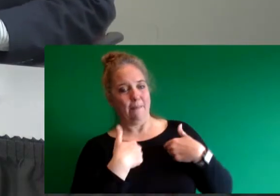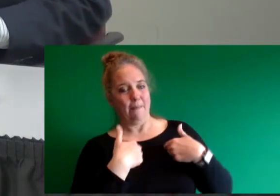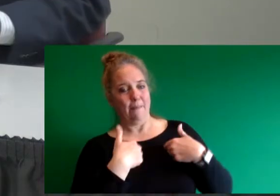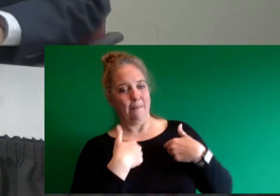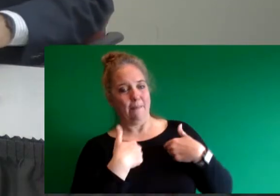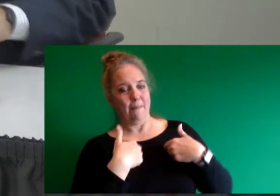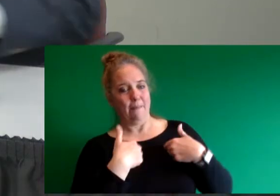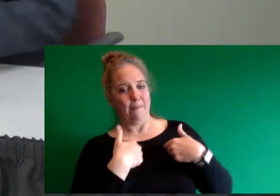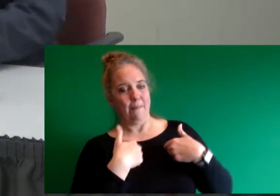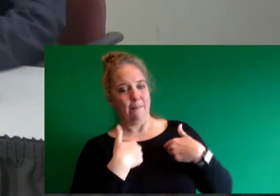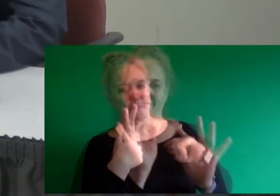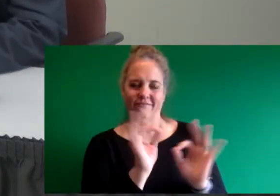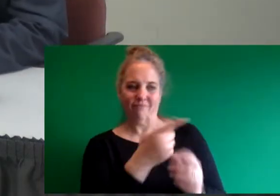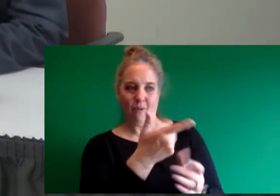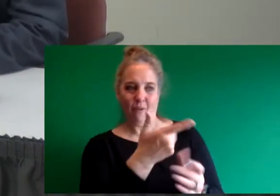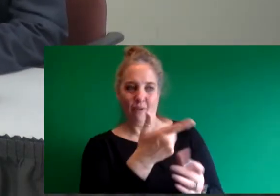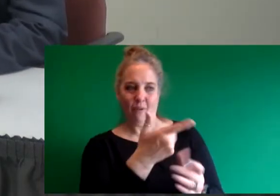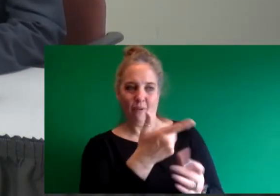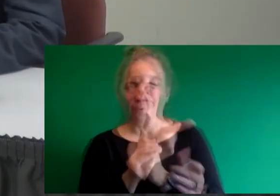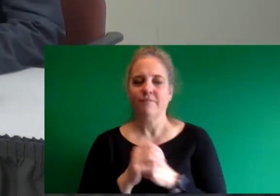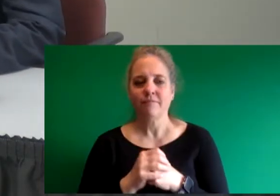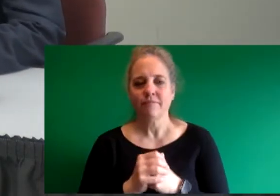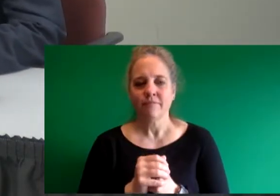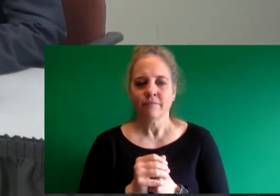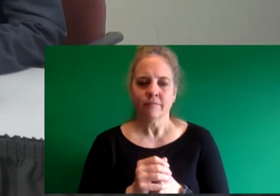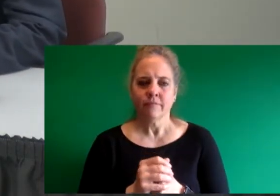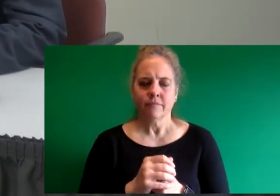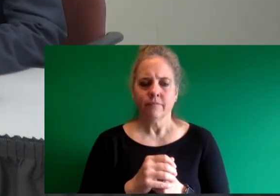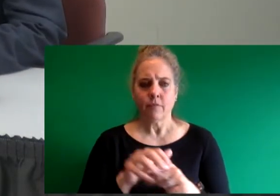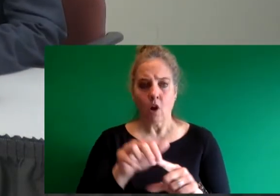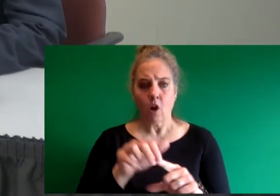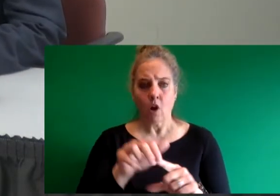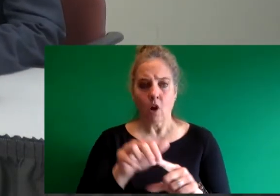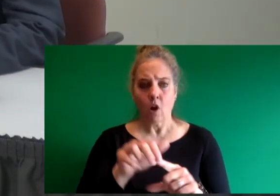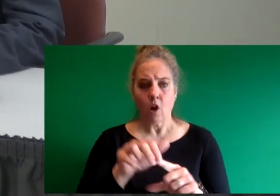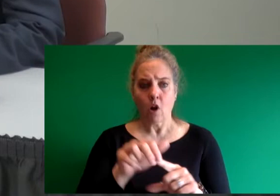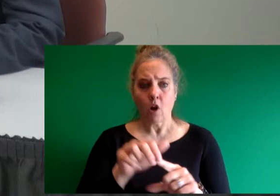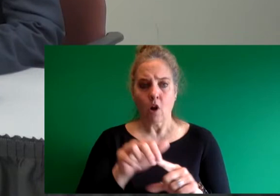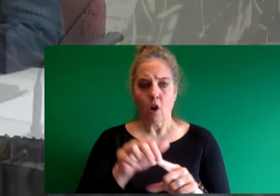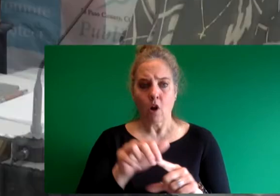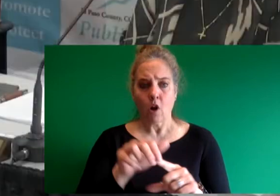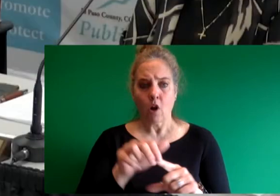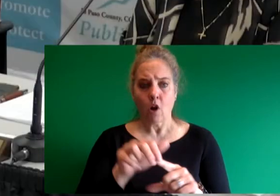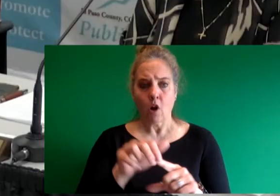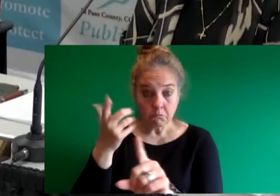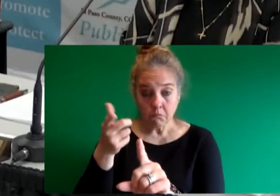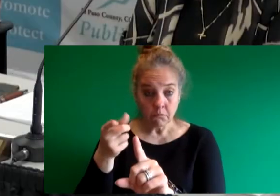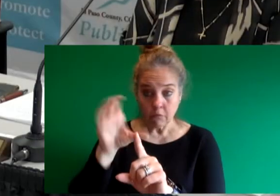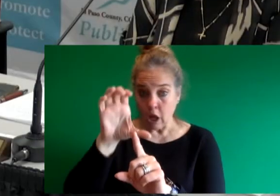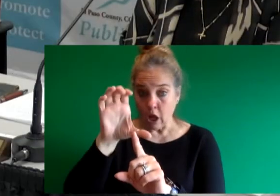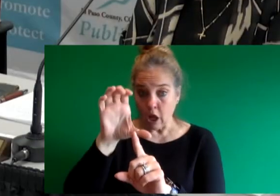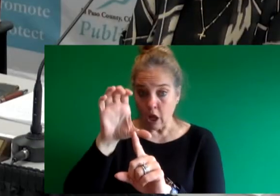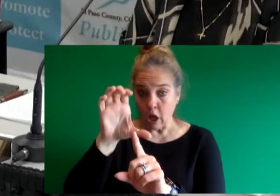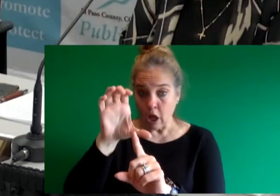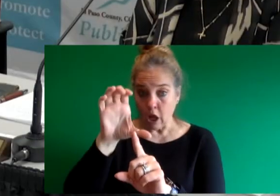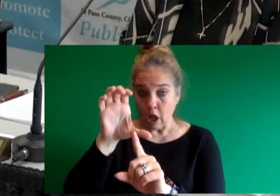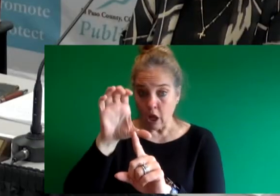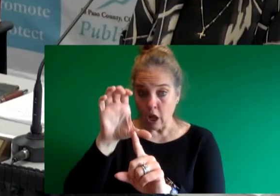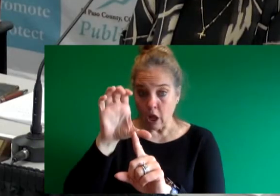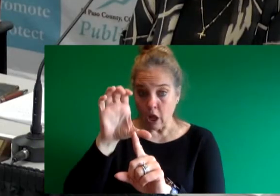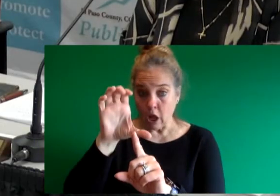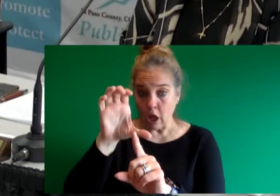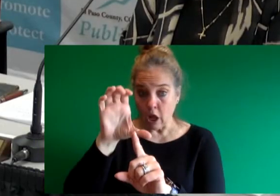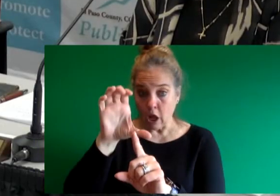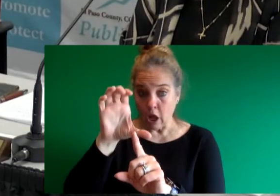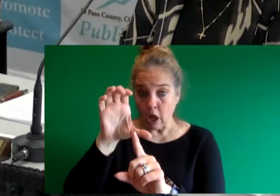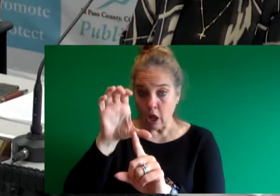elected officials, I think we have Colorado Springs City Council President Tom Strand. Any comments for us, sir? Oh, sir, thank you